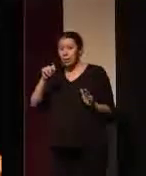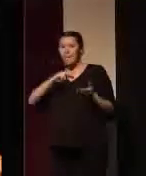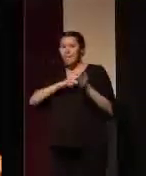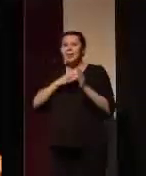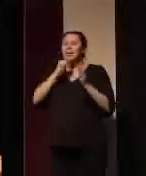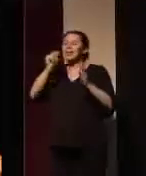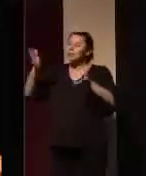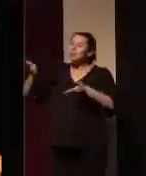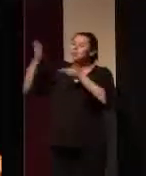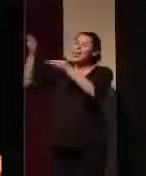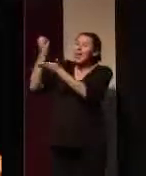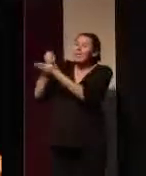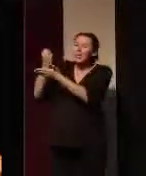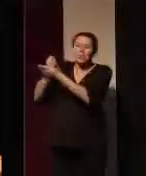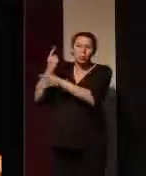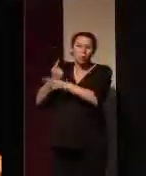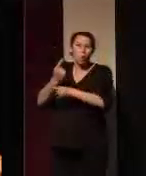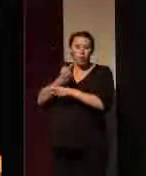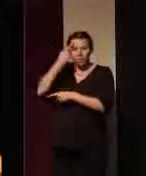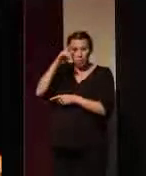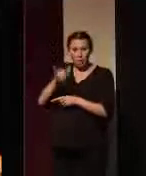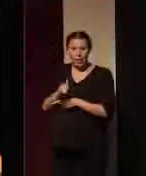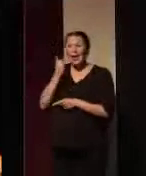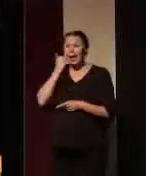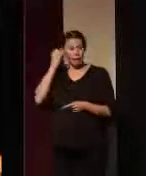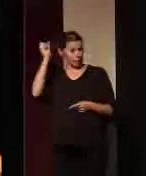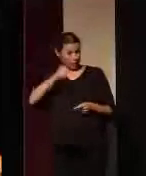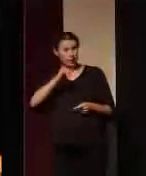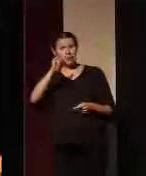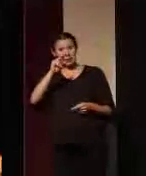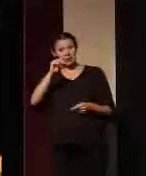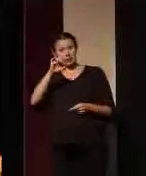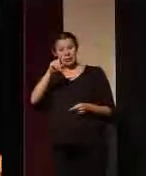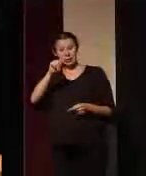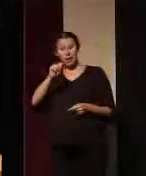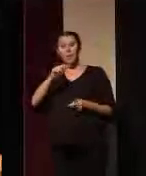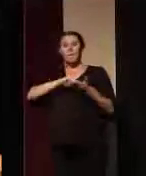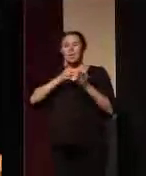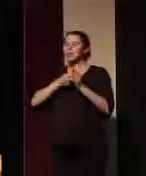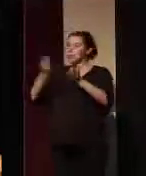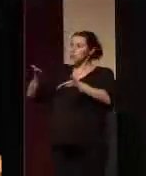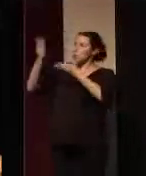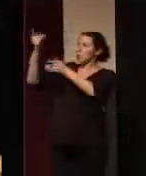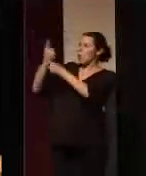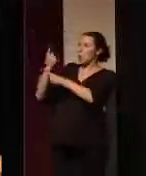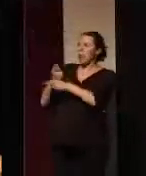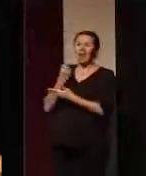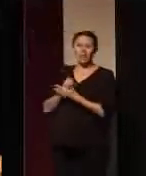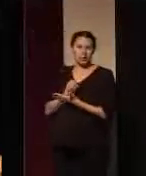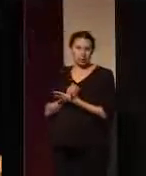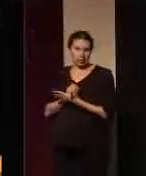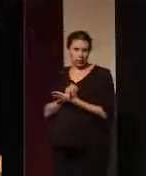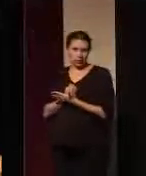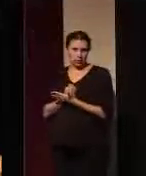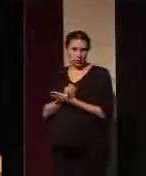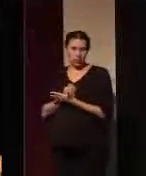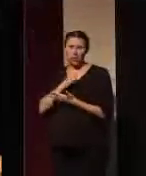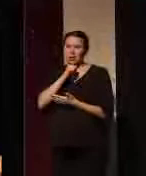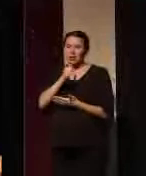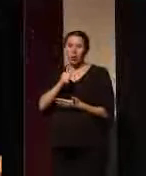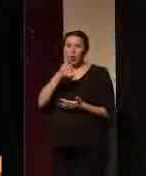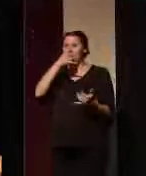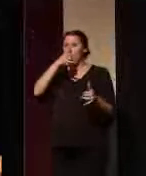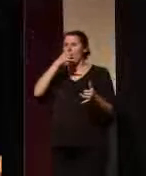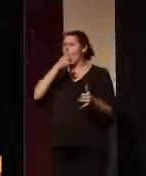indict. If they do indict, that means they presented evidence for the indictment. Don't be fooled by the concept